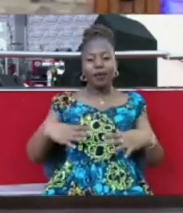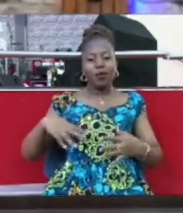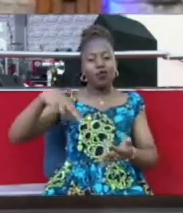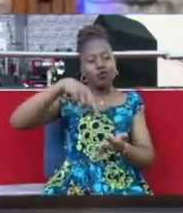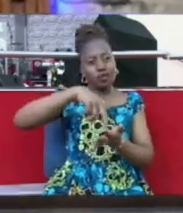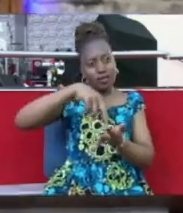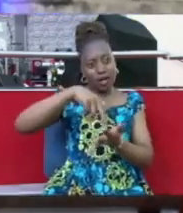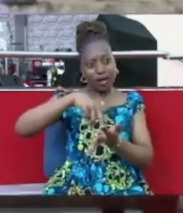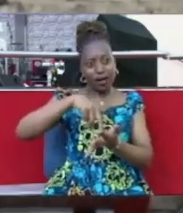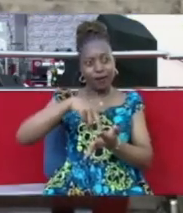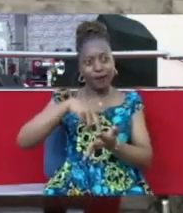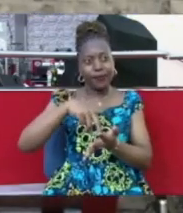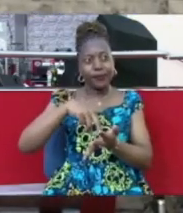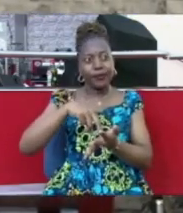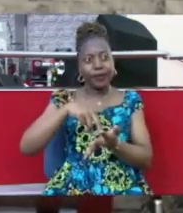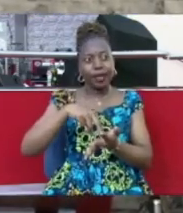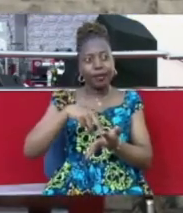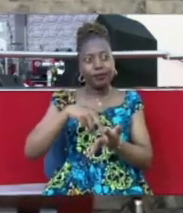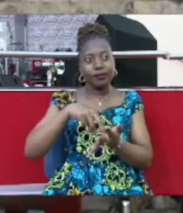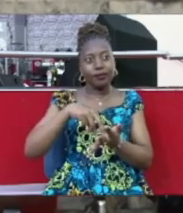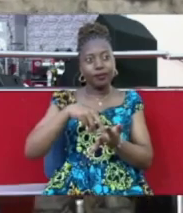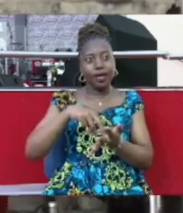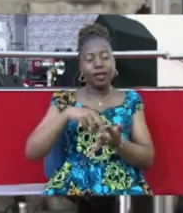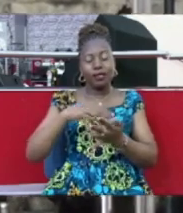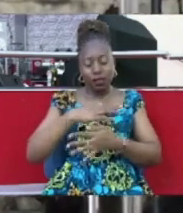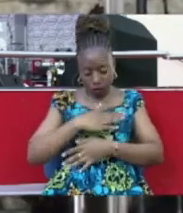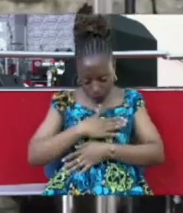would rise up, giving them a standing ovation